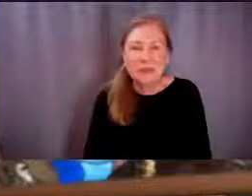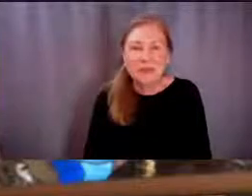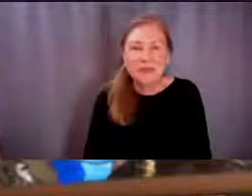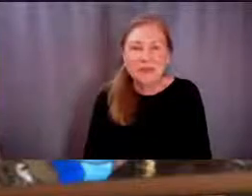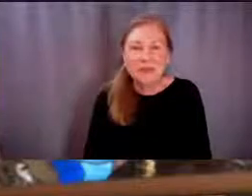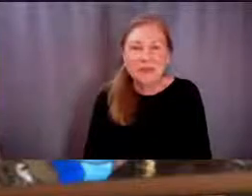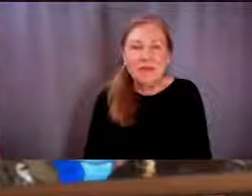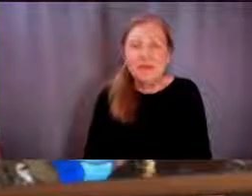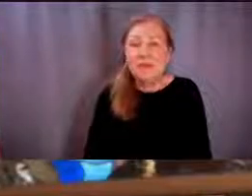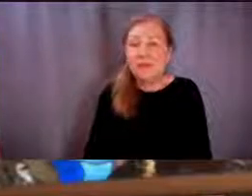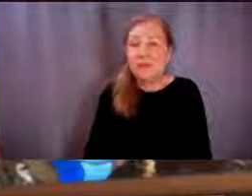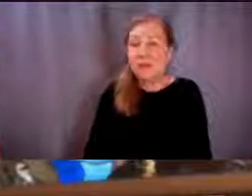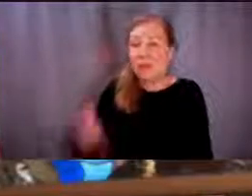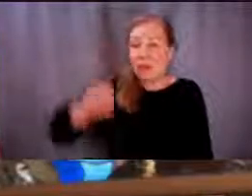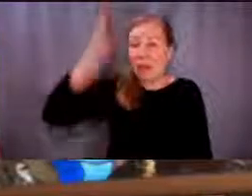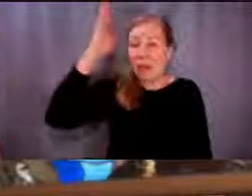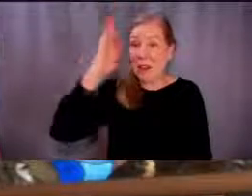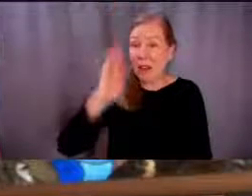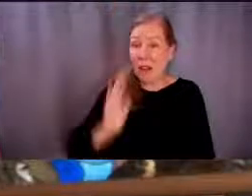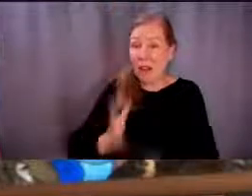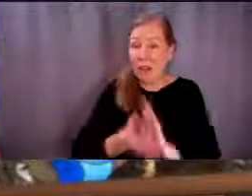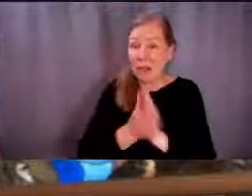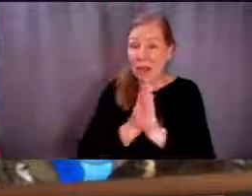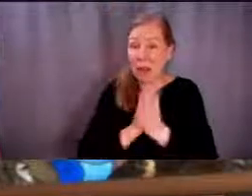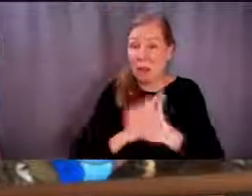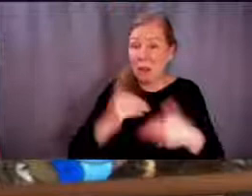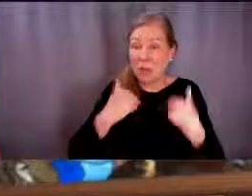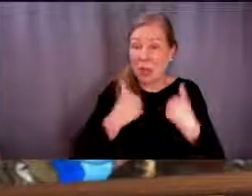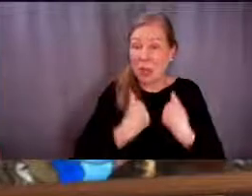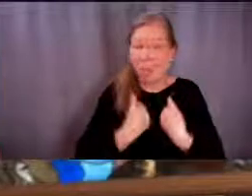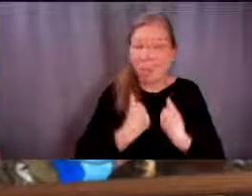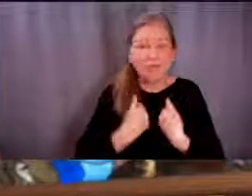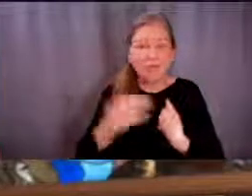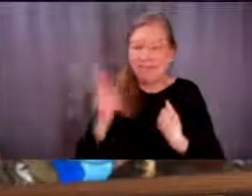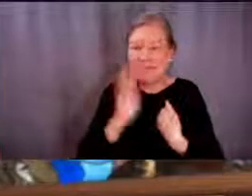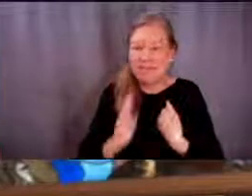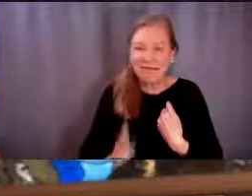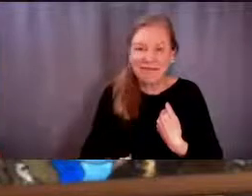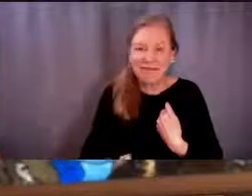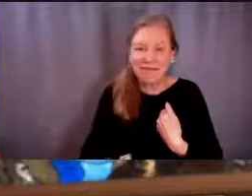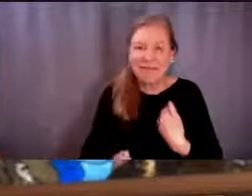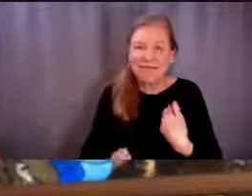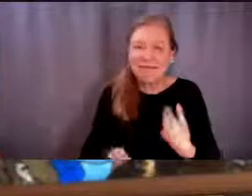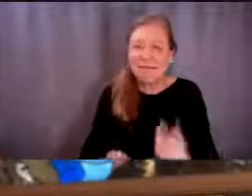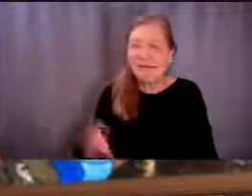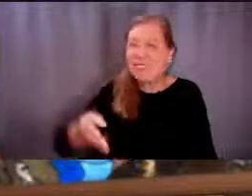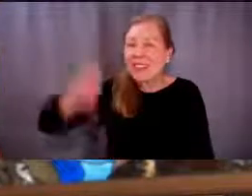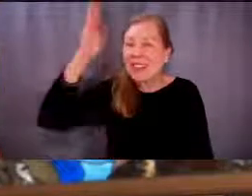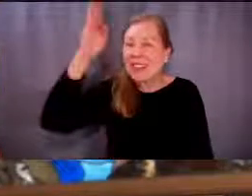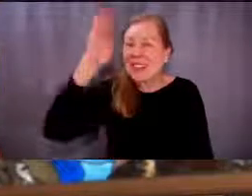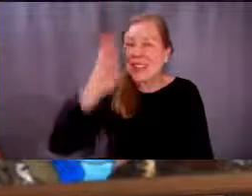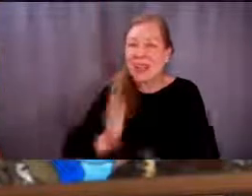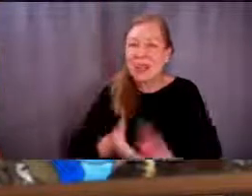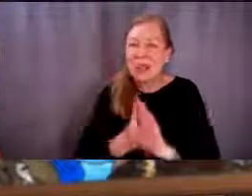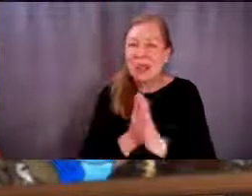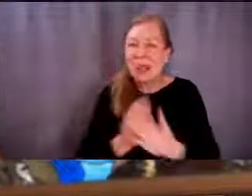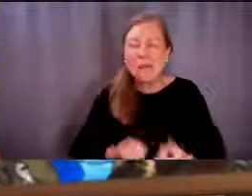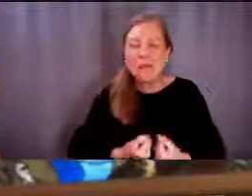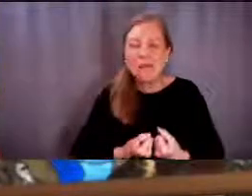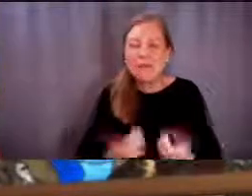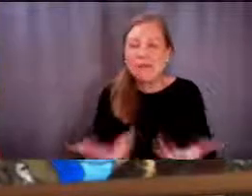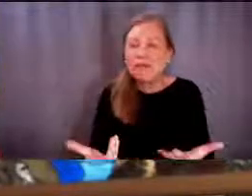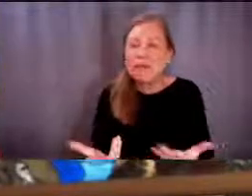earth. He never grows weary. He never grows